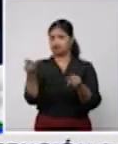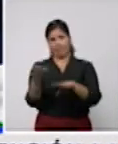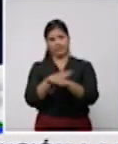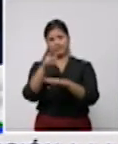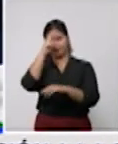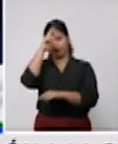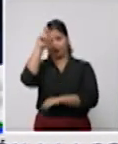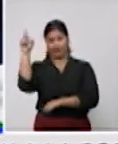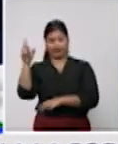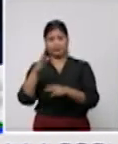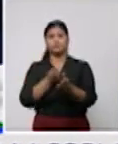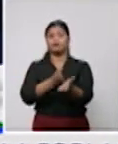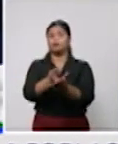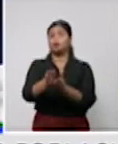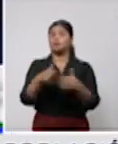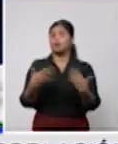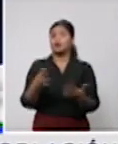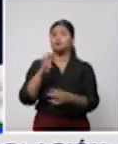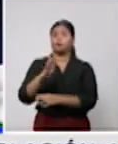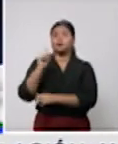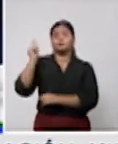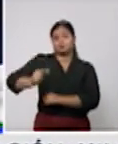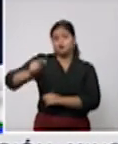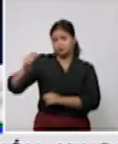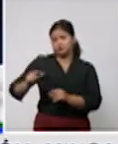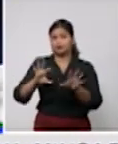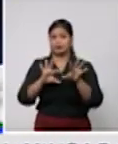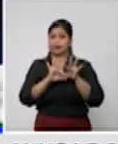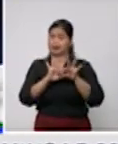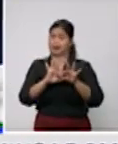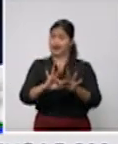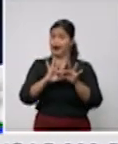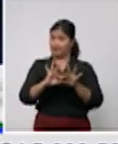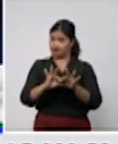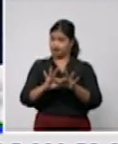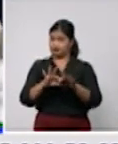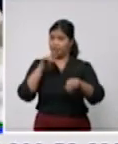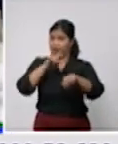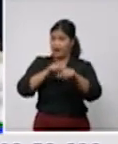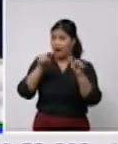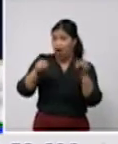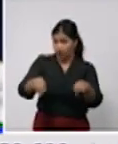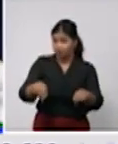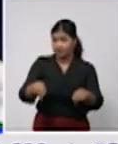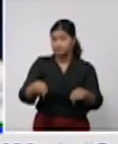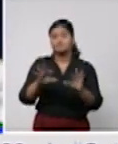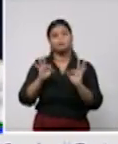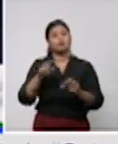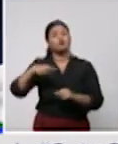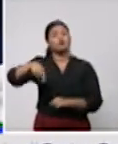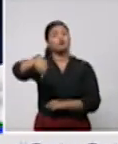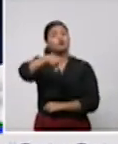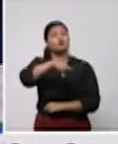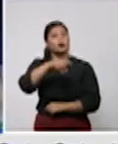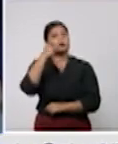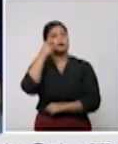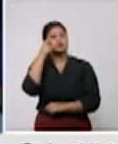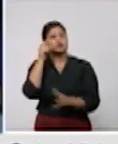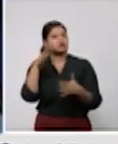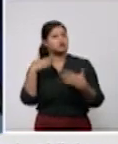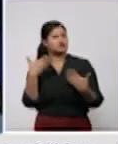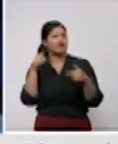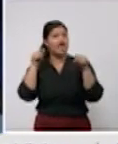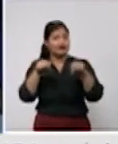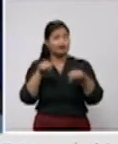see, the treatment plans and care received by patients means that we have been able to maintain a low number